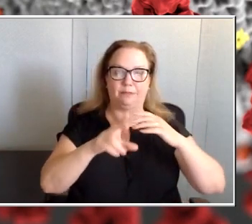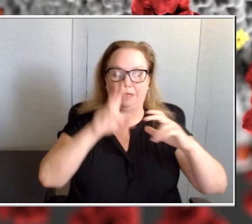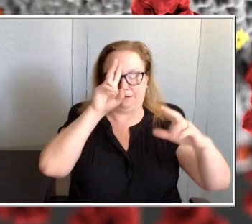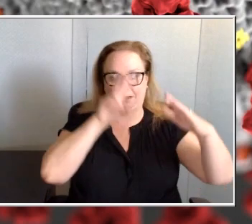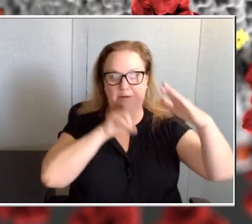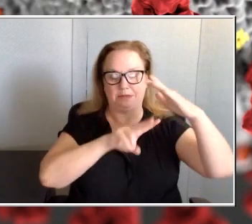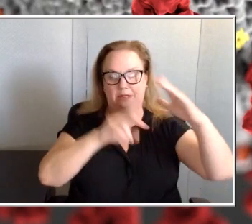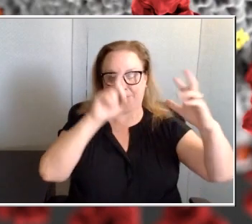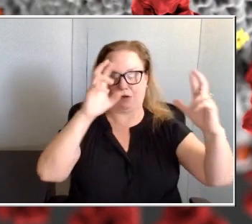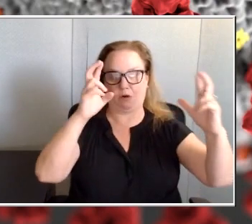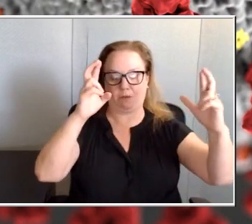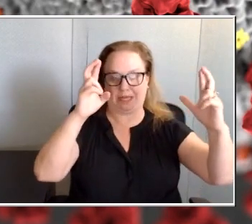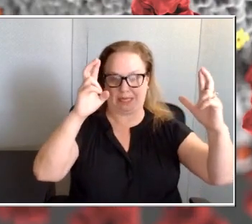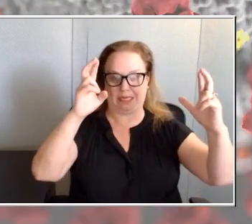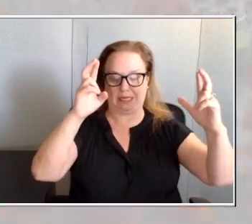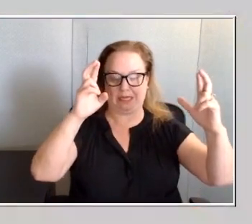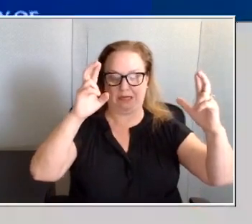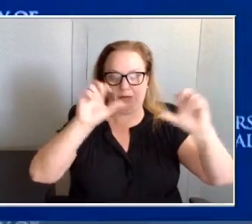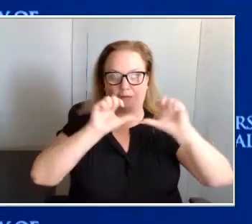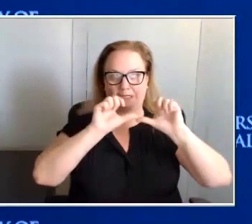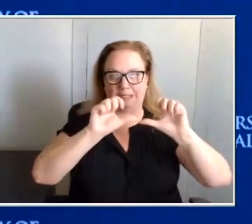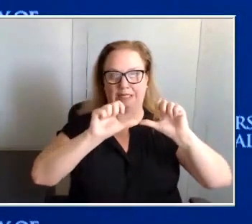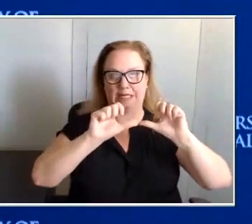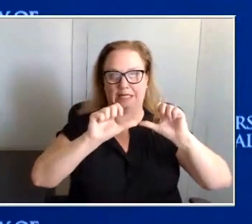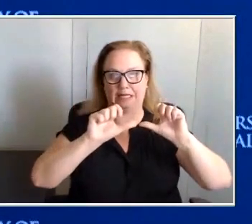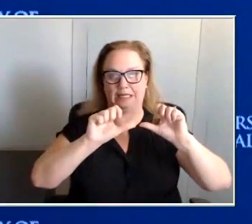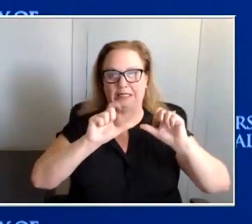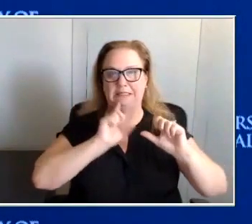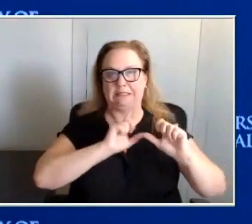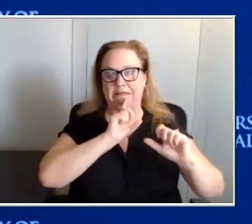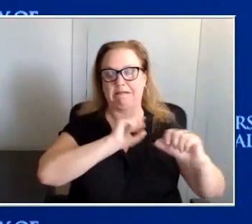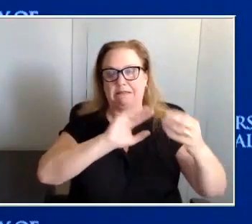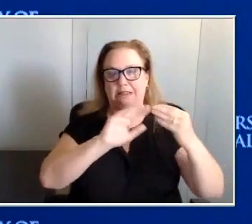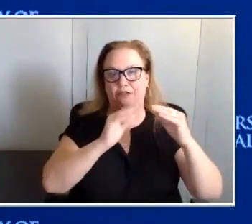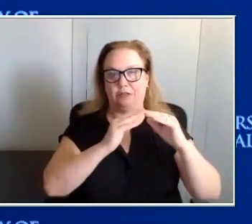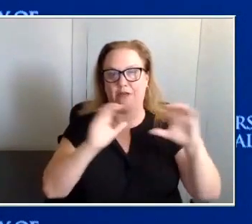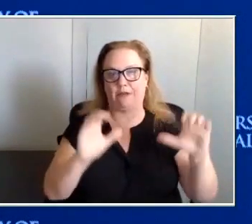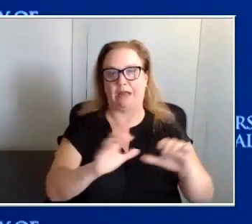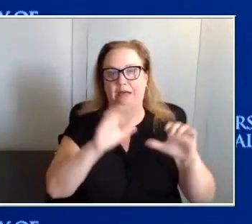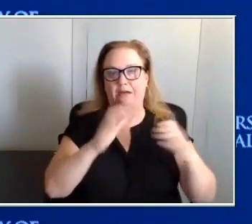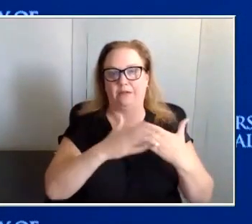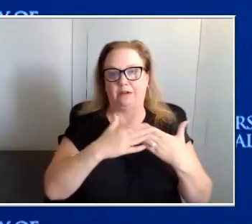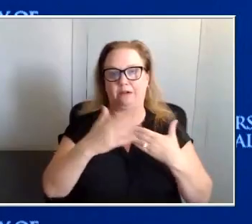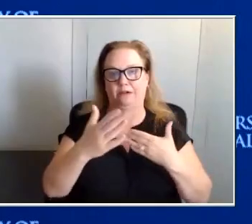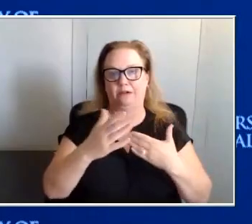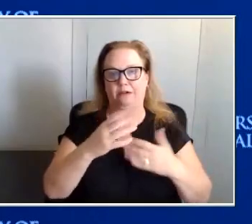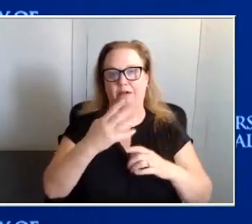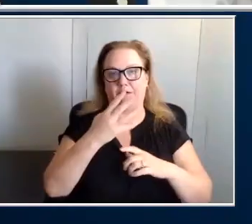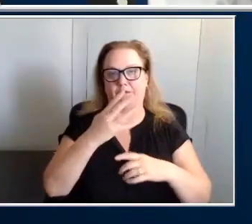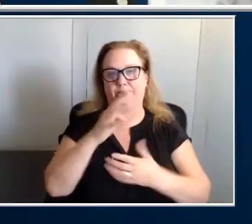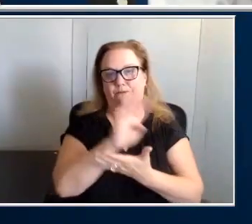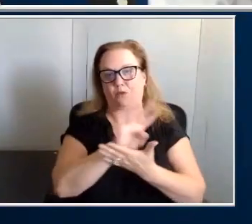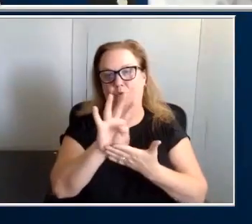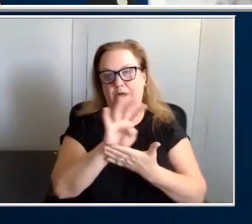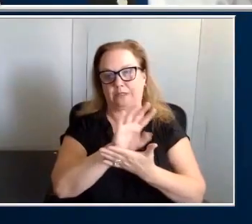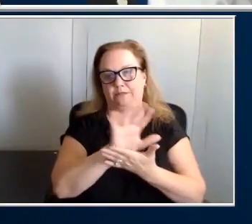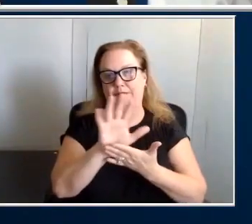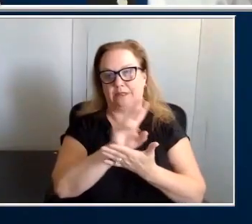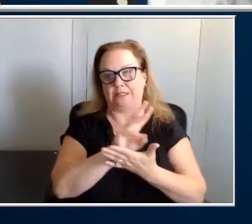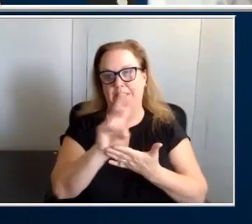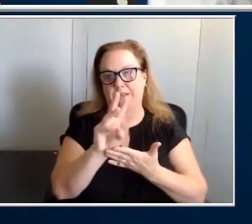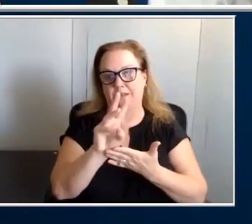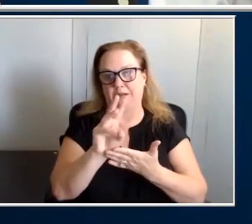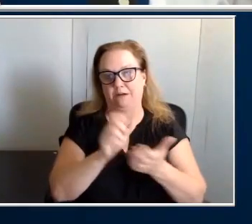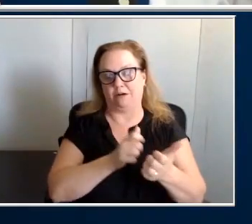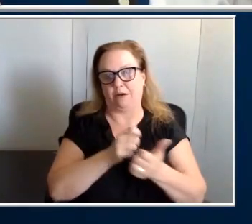and believing we can stay in those those single digits of active infections for another 4 or 6 weeks at least, or even